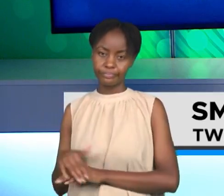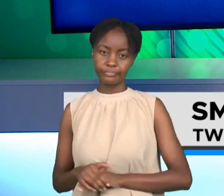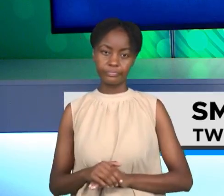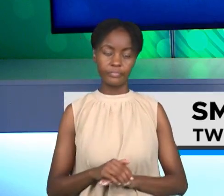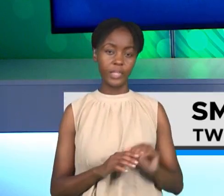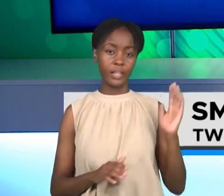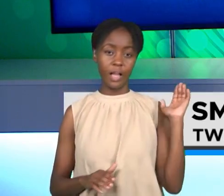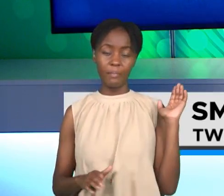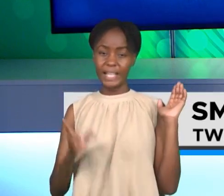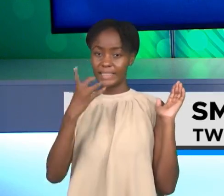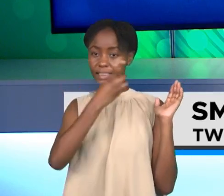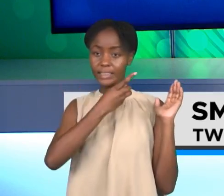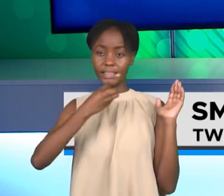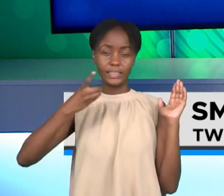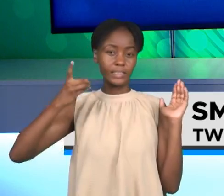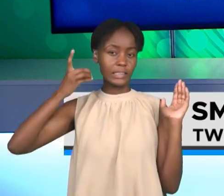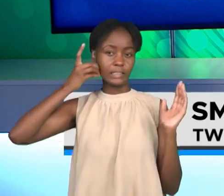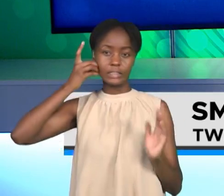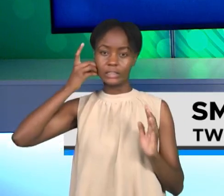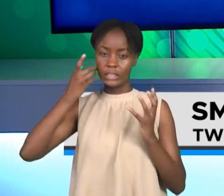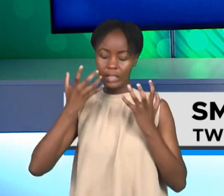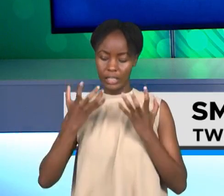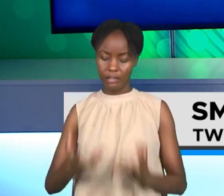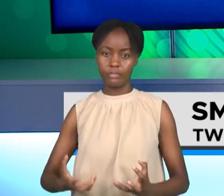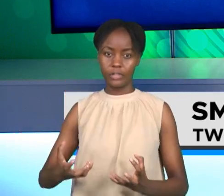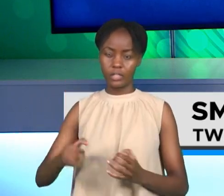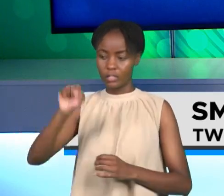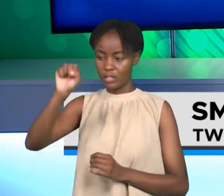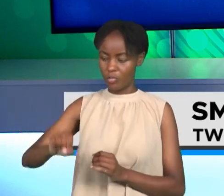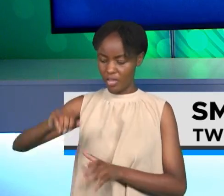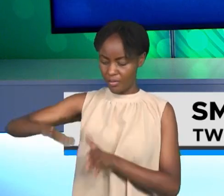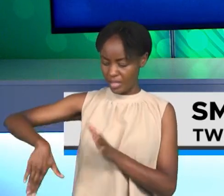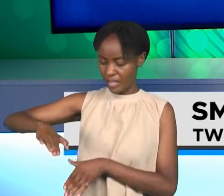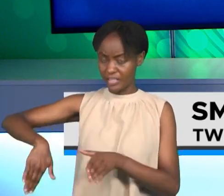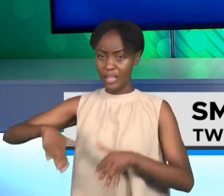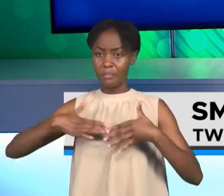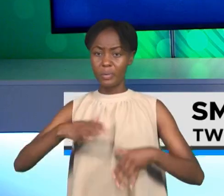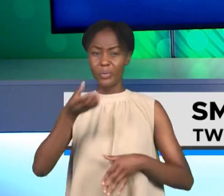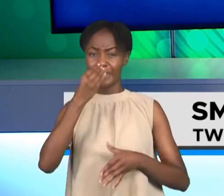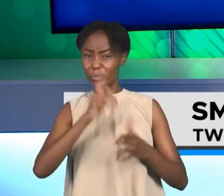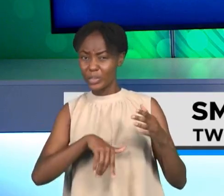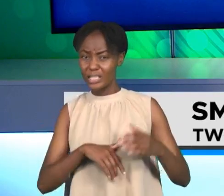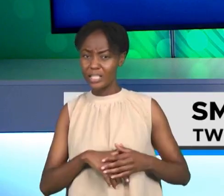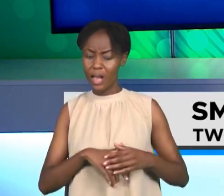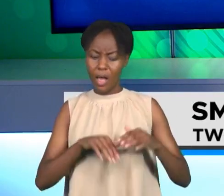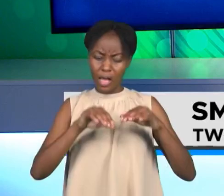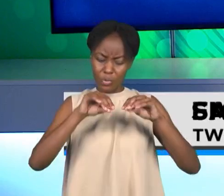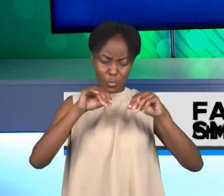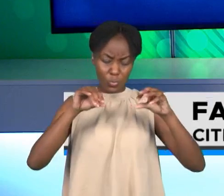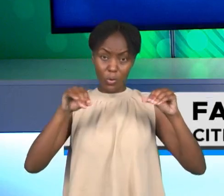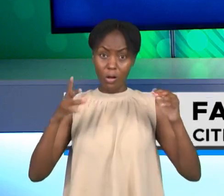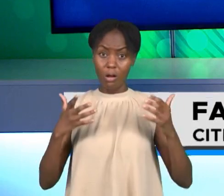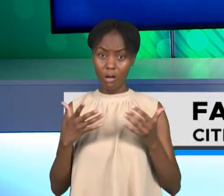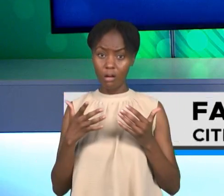the drought-ravaged south of Madagascar, people are eating white clay mixed with tamarind to cope with the famine. The